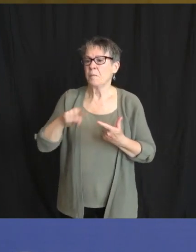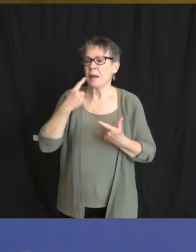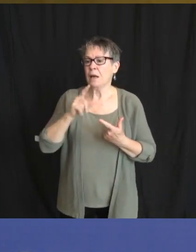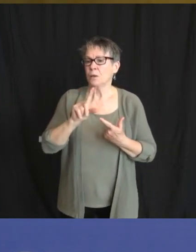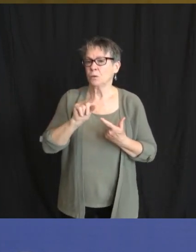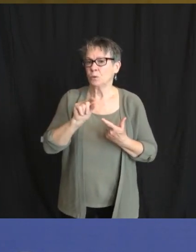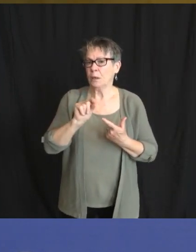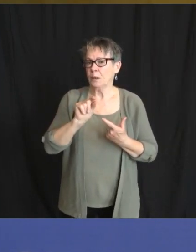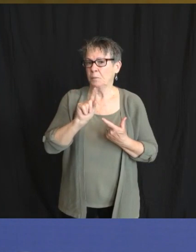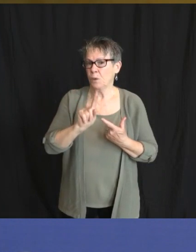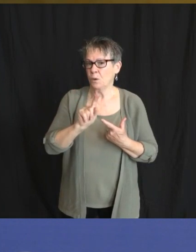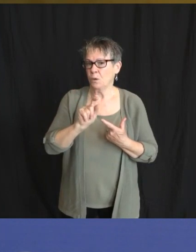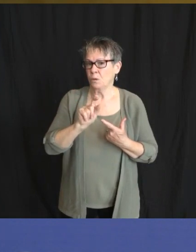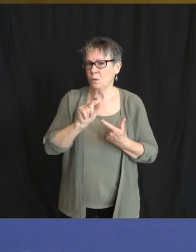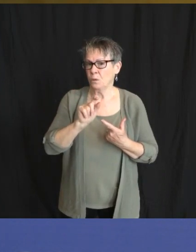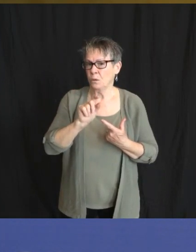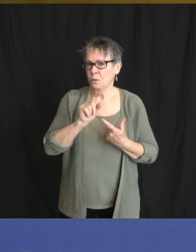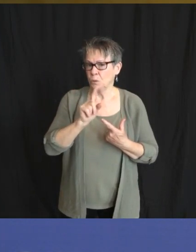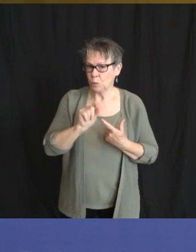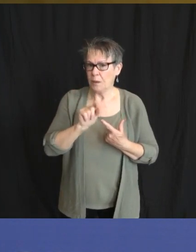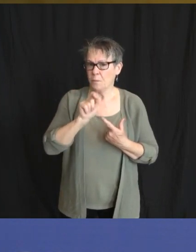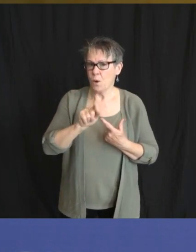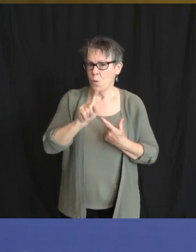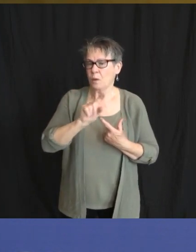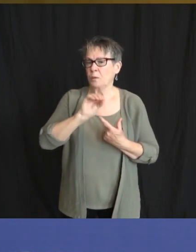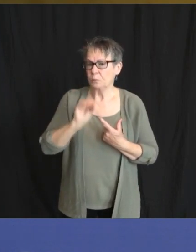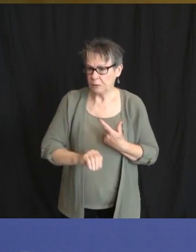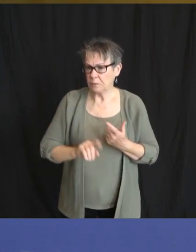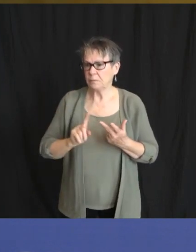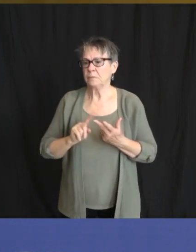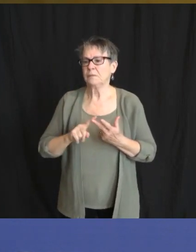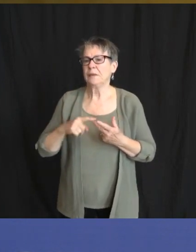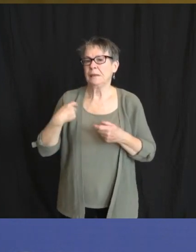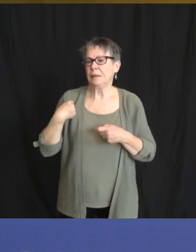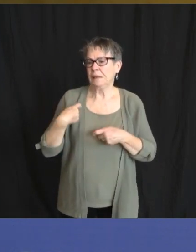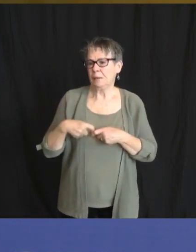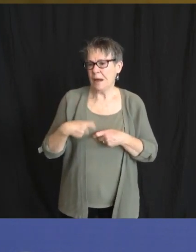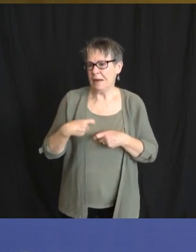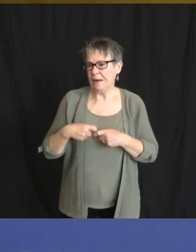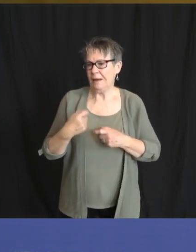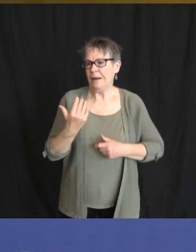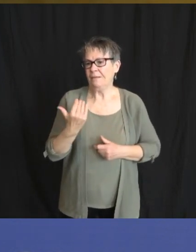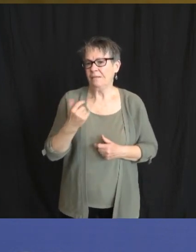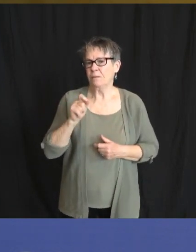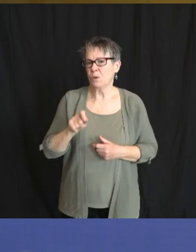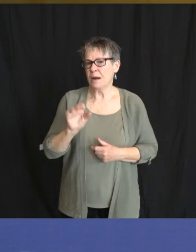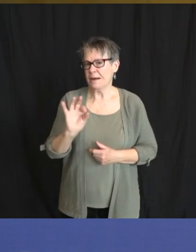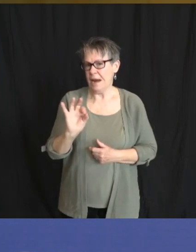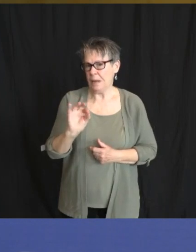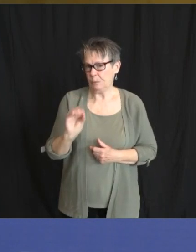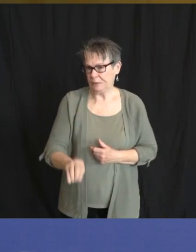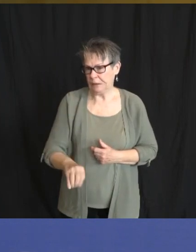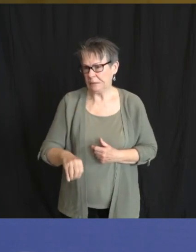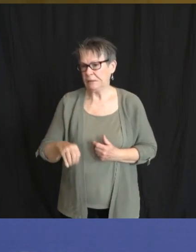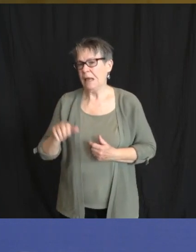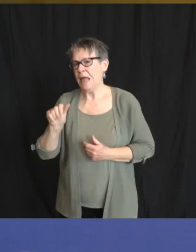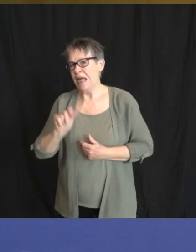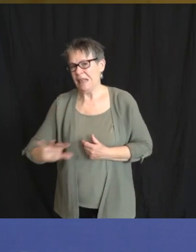20.1%, Hispanic, 16.9%, Asian, 5.1%, and